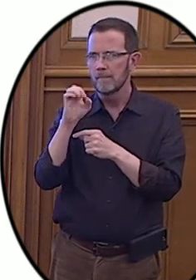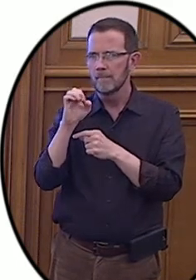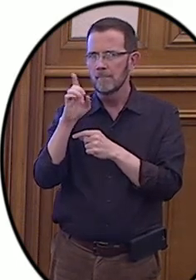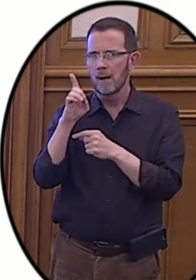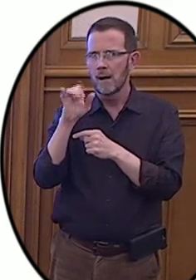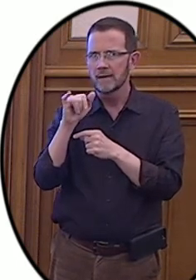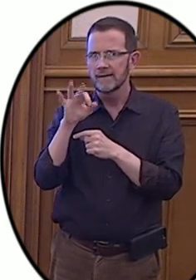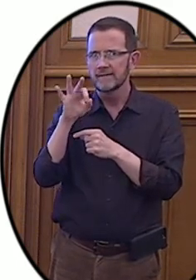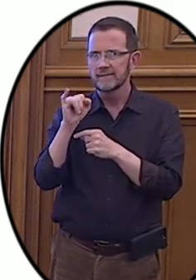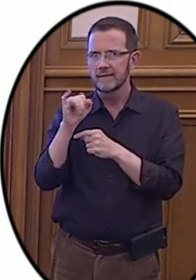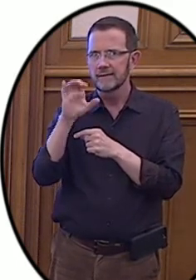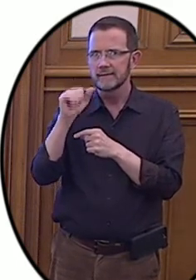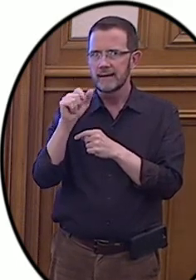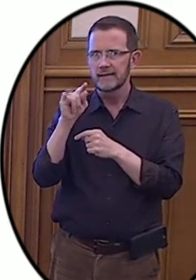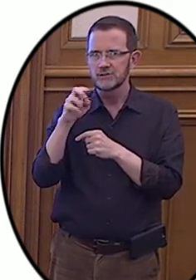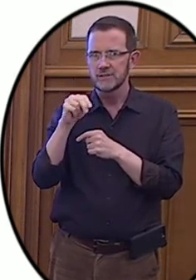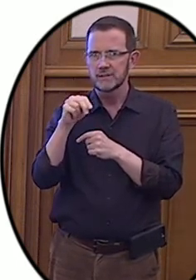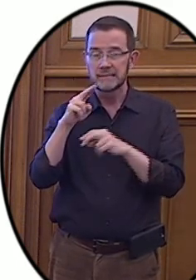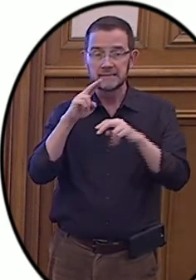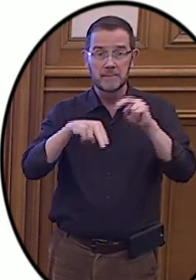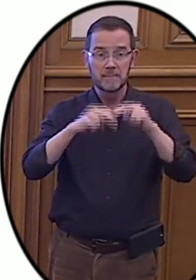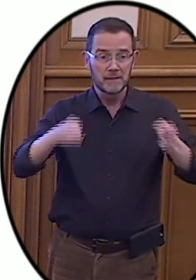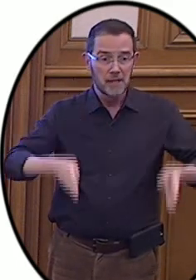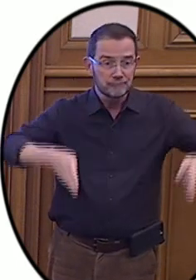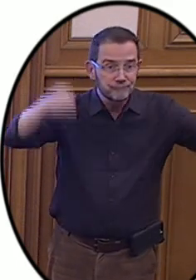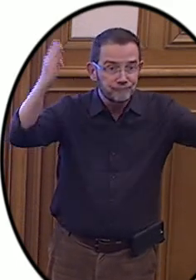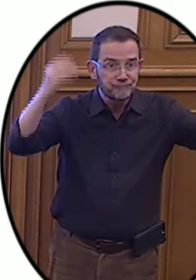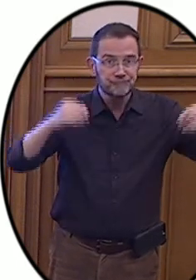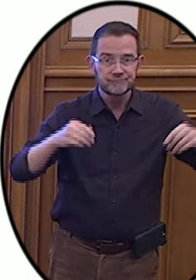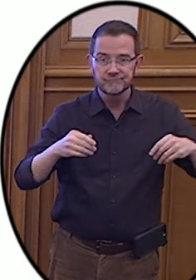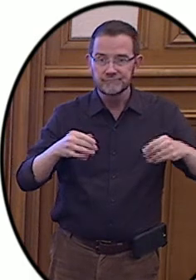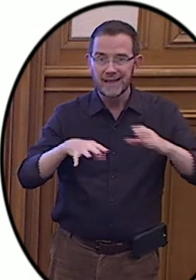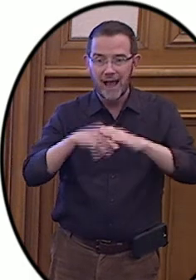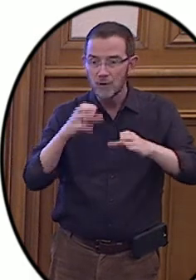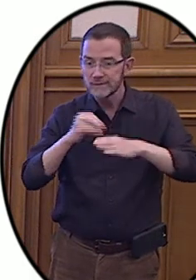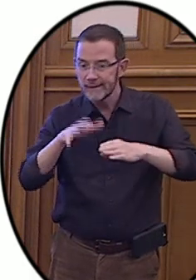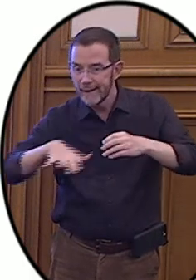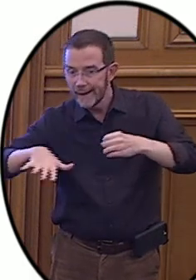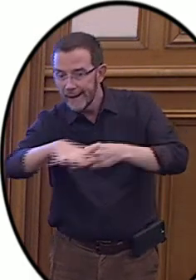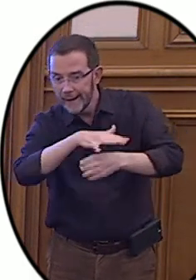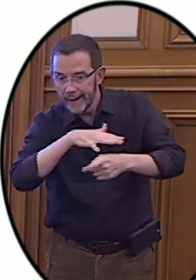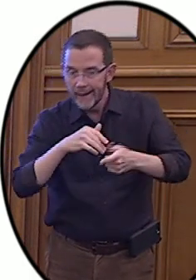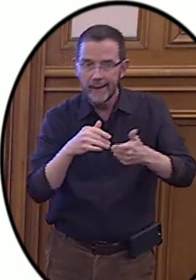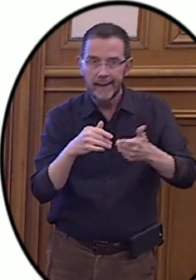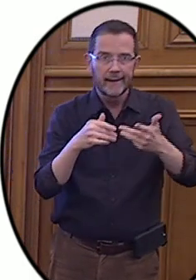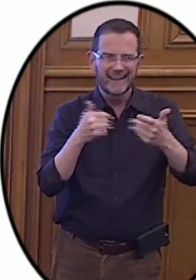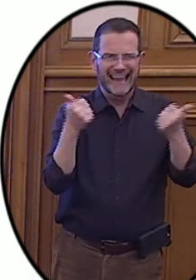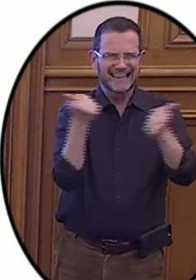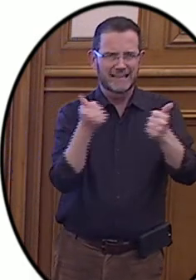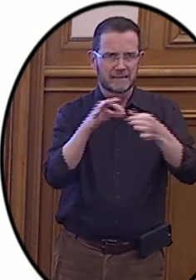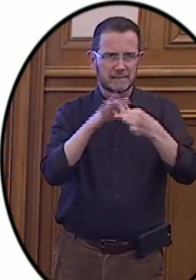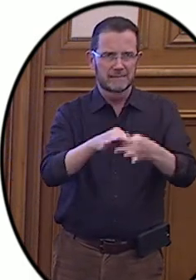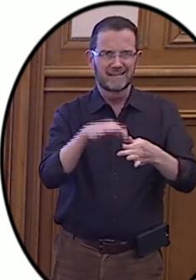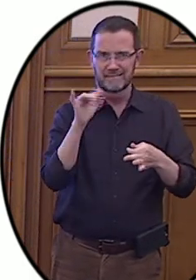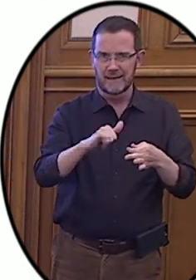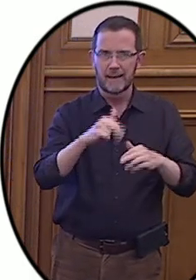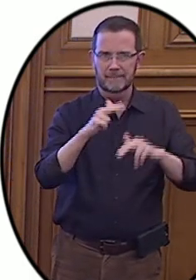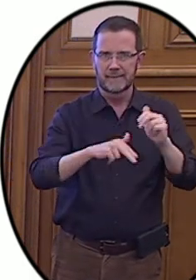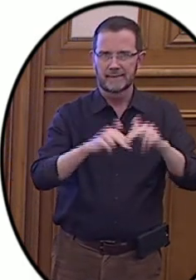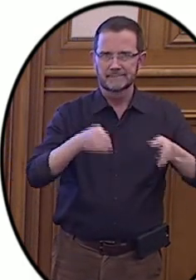changes to the building, structure, grounds, or facility. And